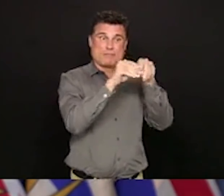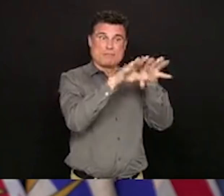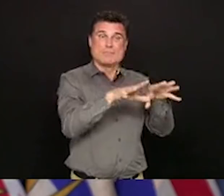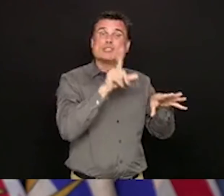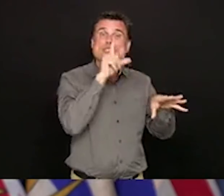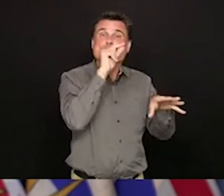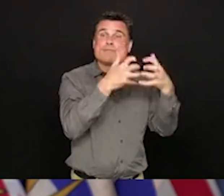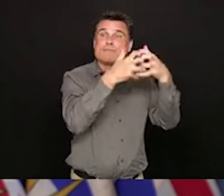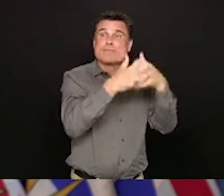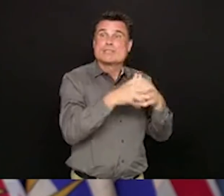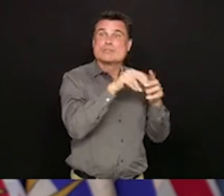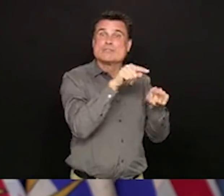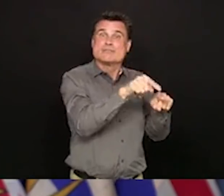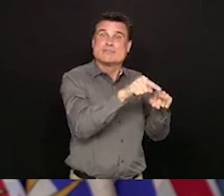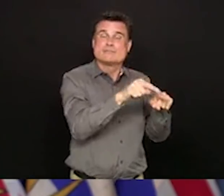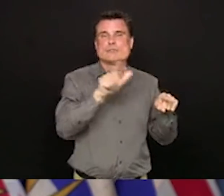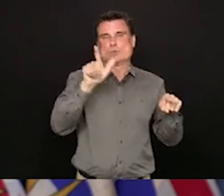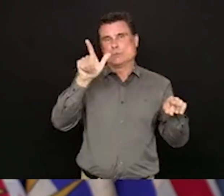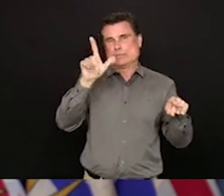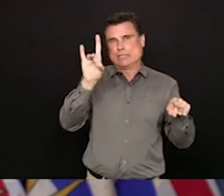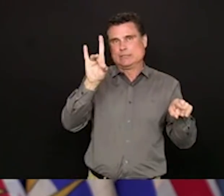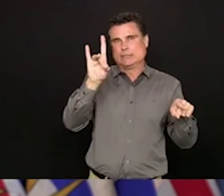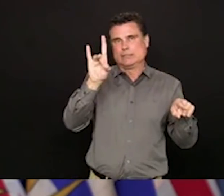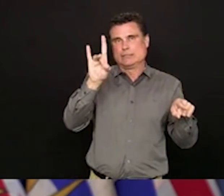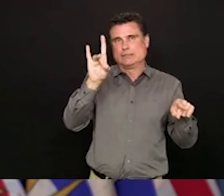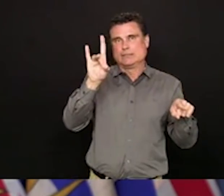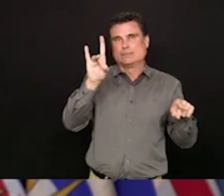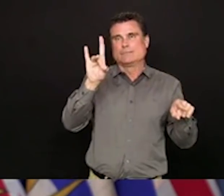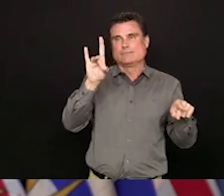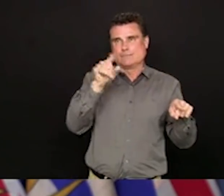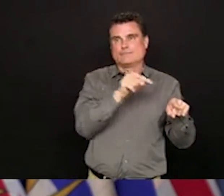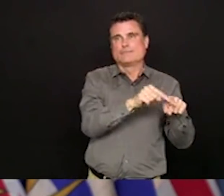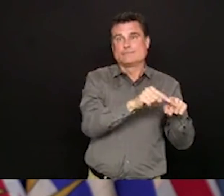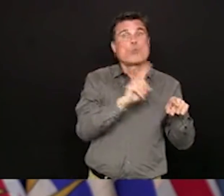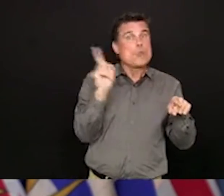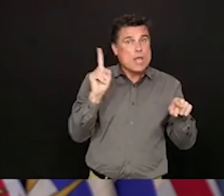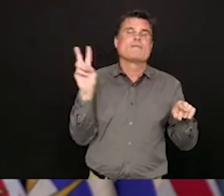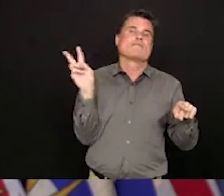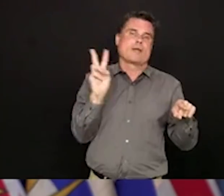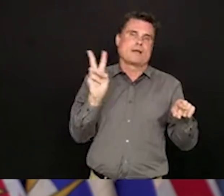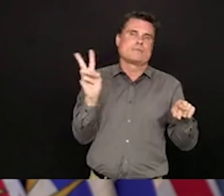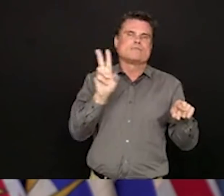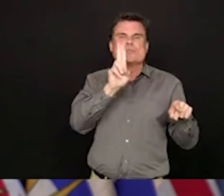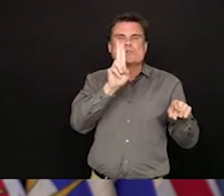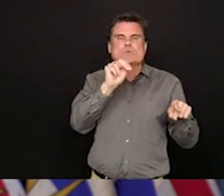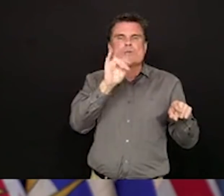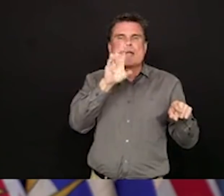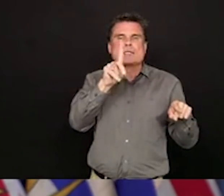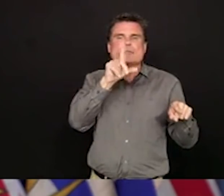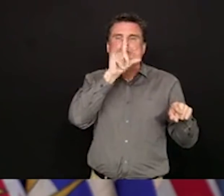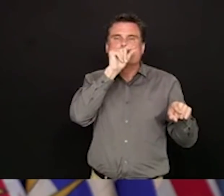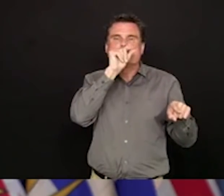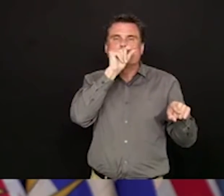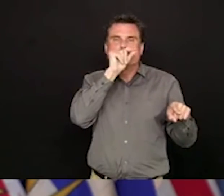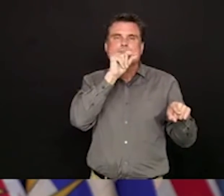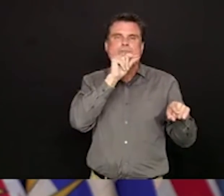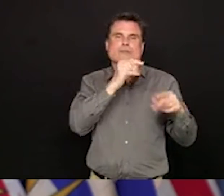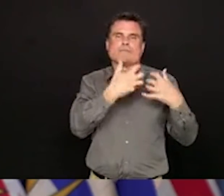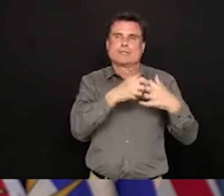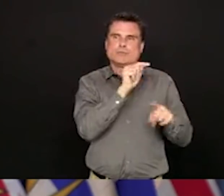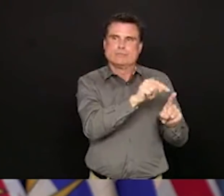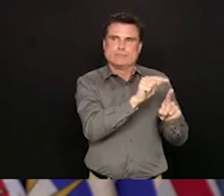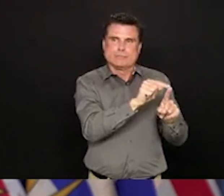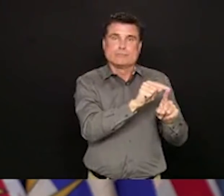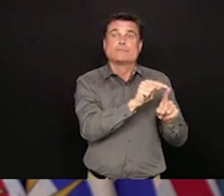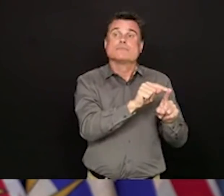plant in Vancouver Coastal. In terms of our case status, 103 people are currently hospitalized,